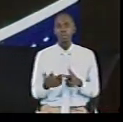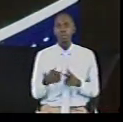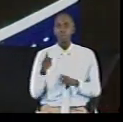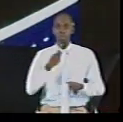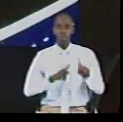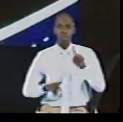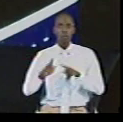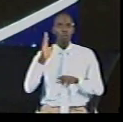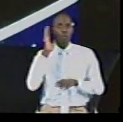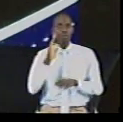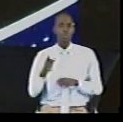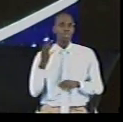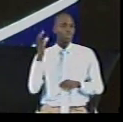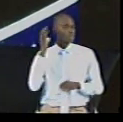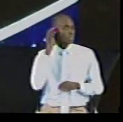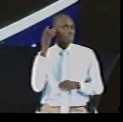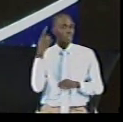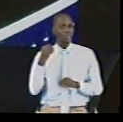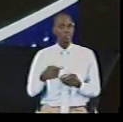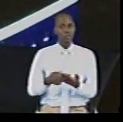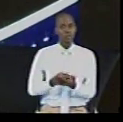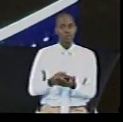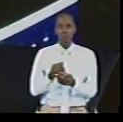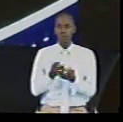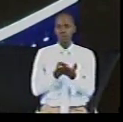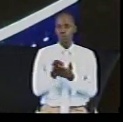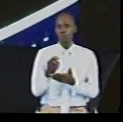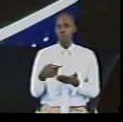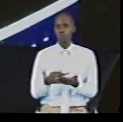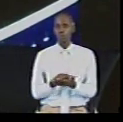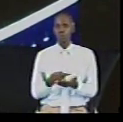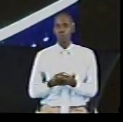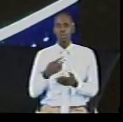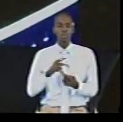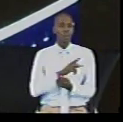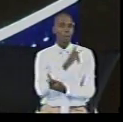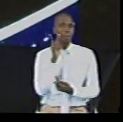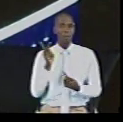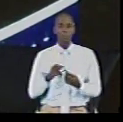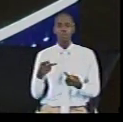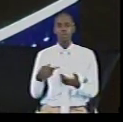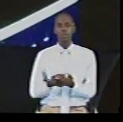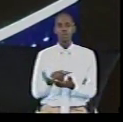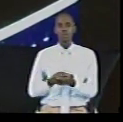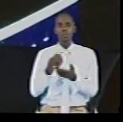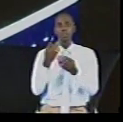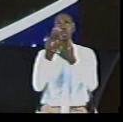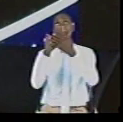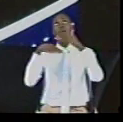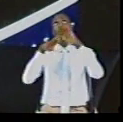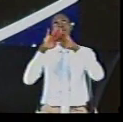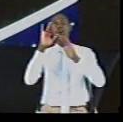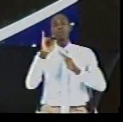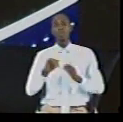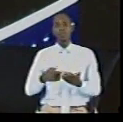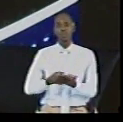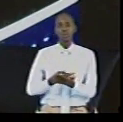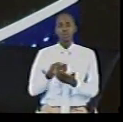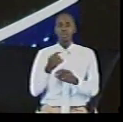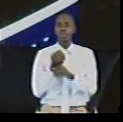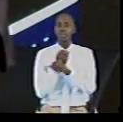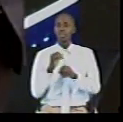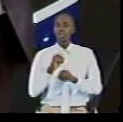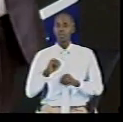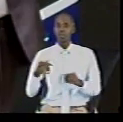hear the gospel, the true gospel, the perfect gospel, the heavenly gospel, the saving gospel,